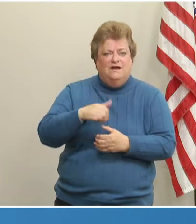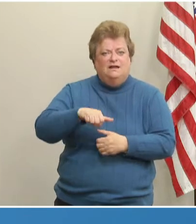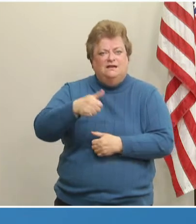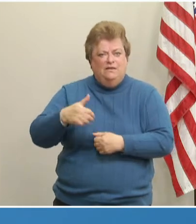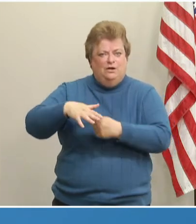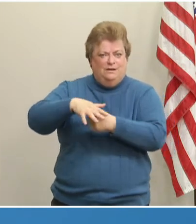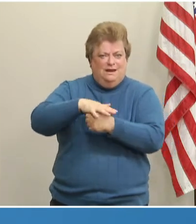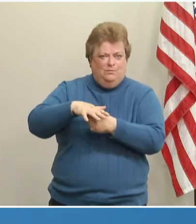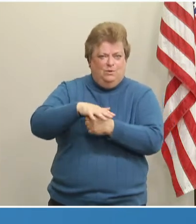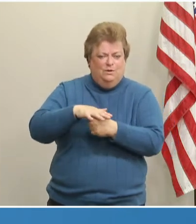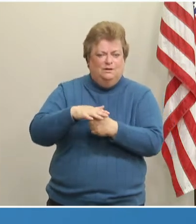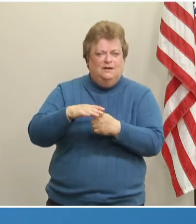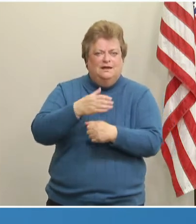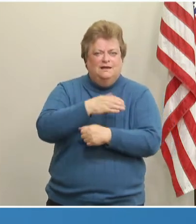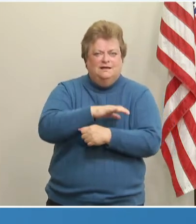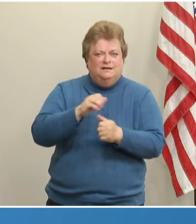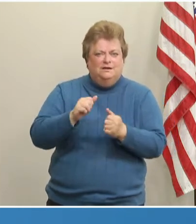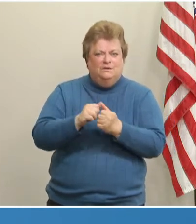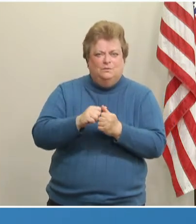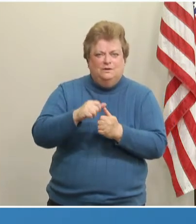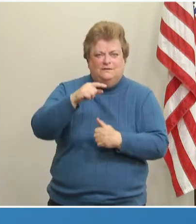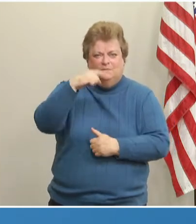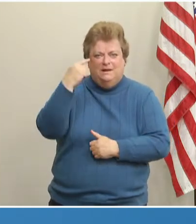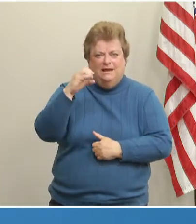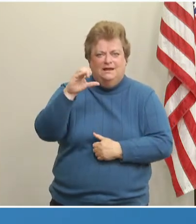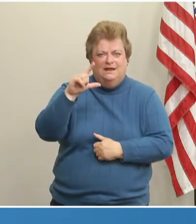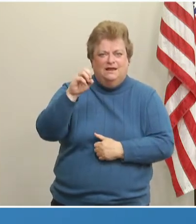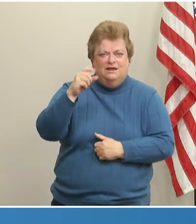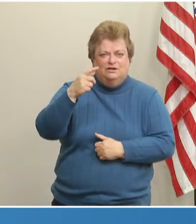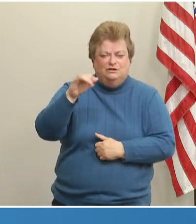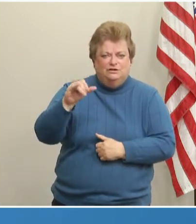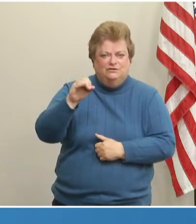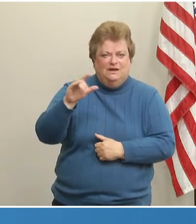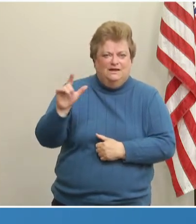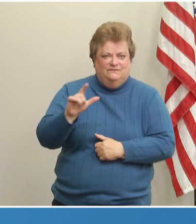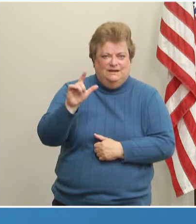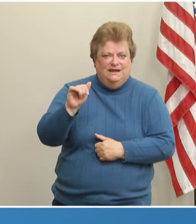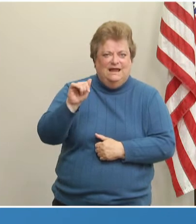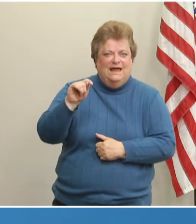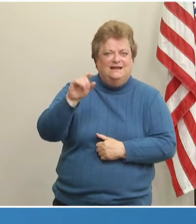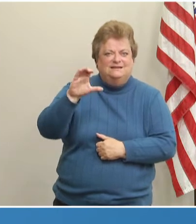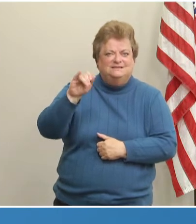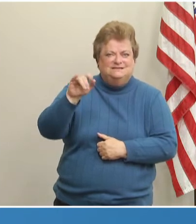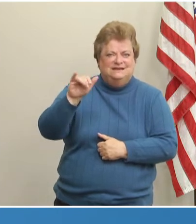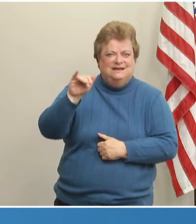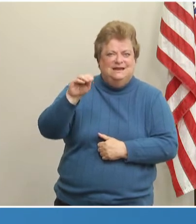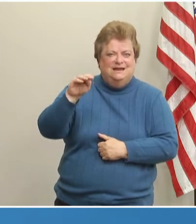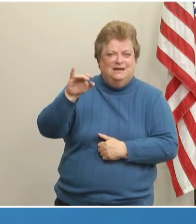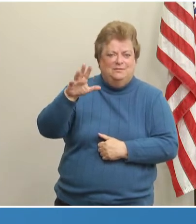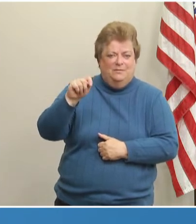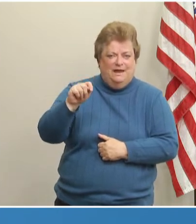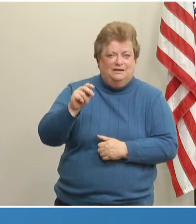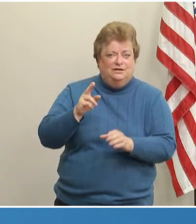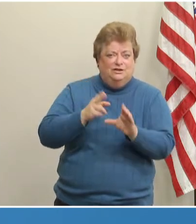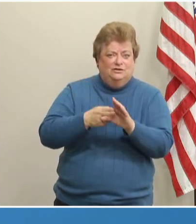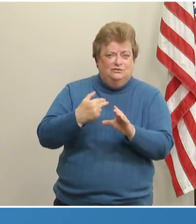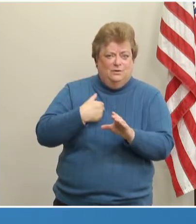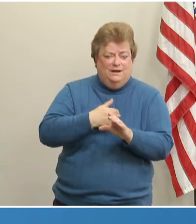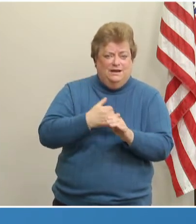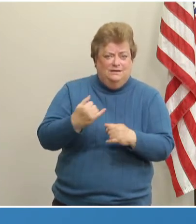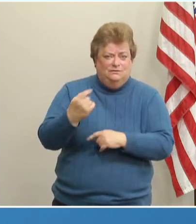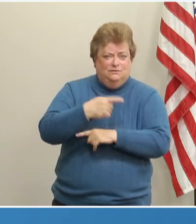neighborhood clinic in partnership with the Black Clergy of Lincoln at City Impact. And joining us today to